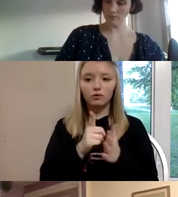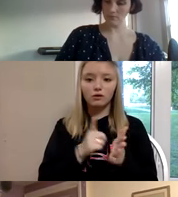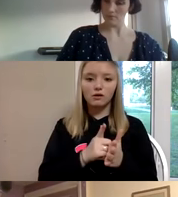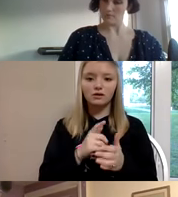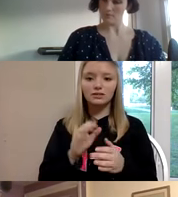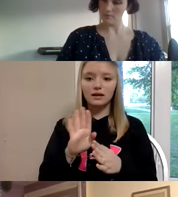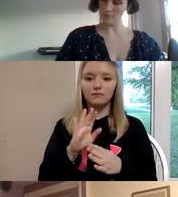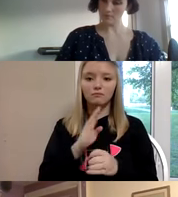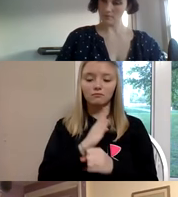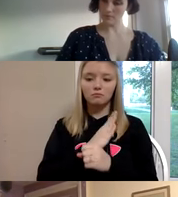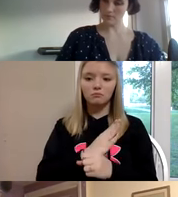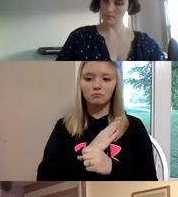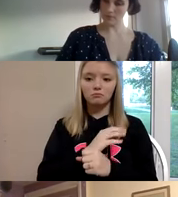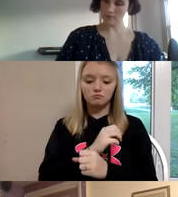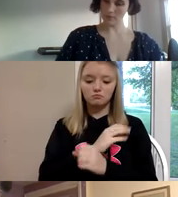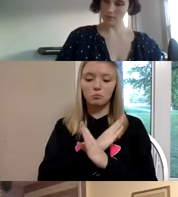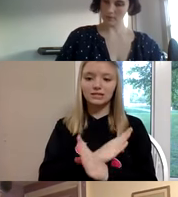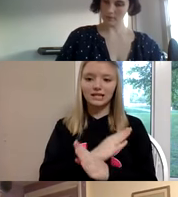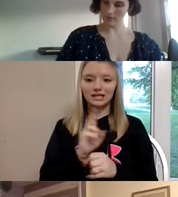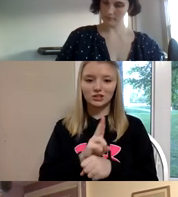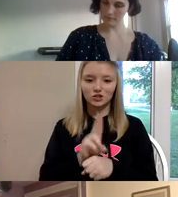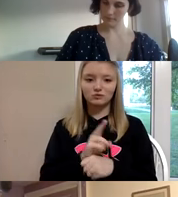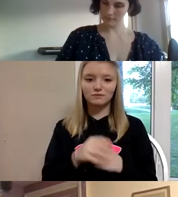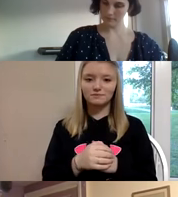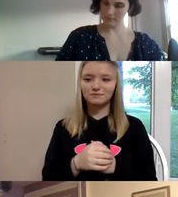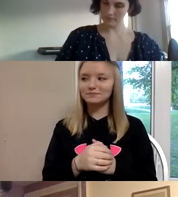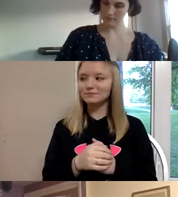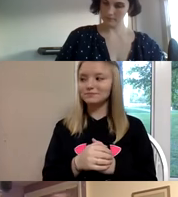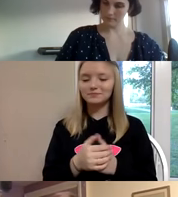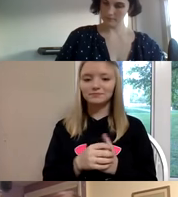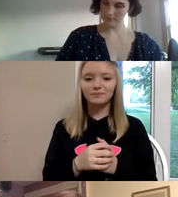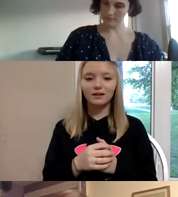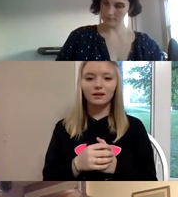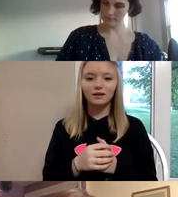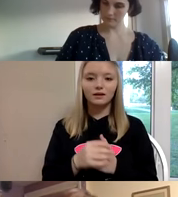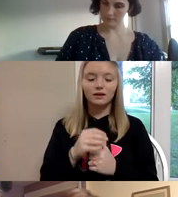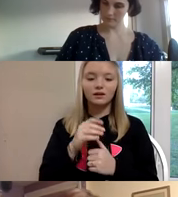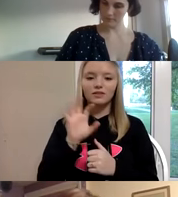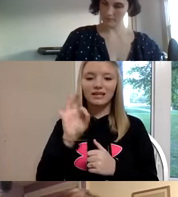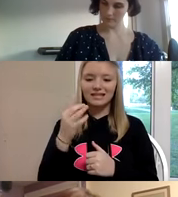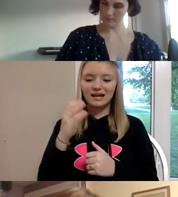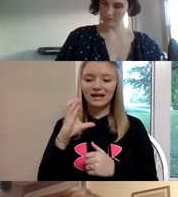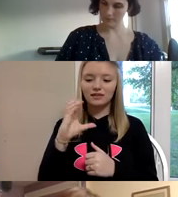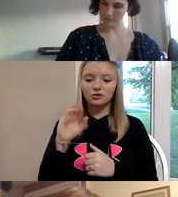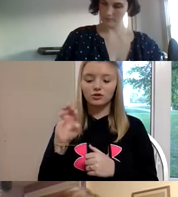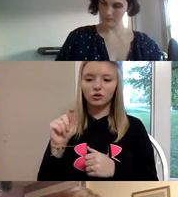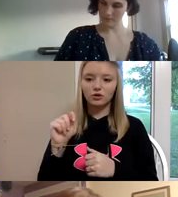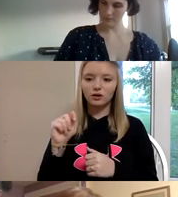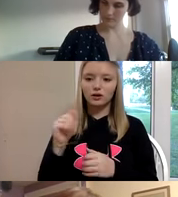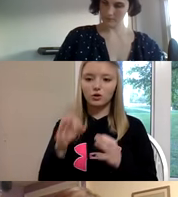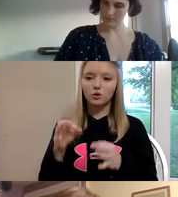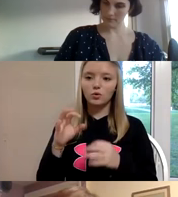use. The Ninth Circuit Court of Appeals had a ruling which